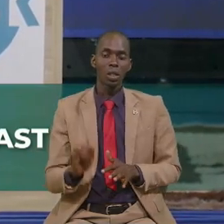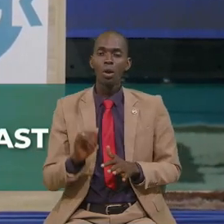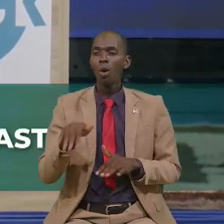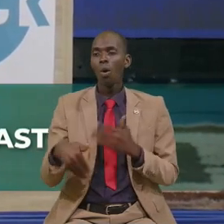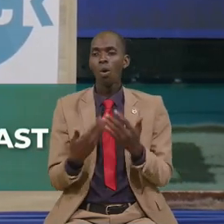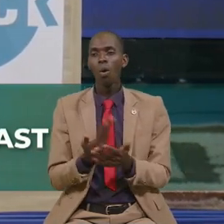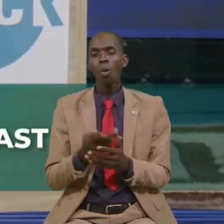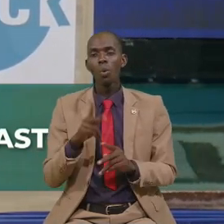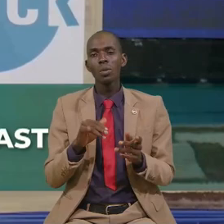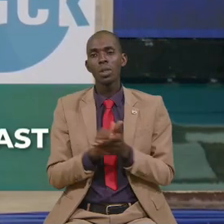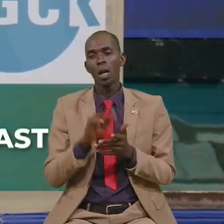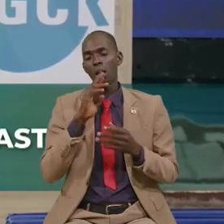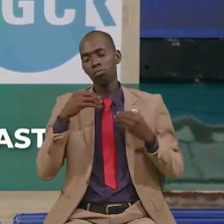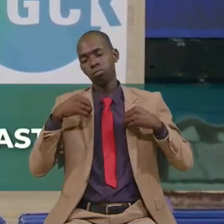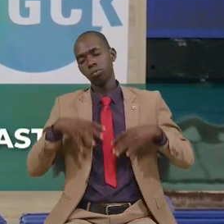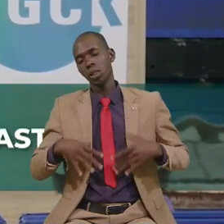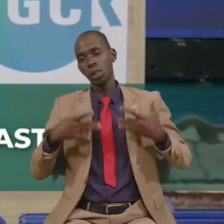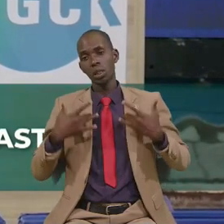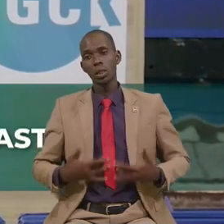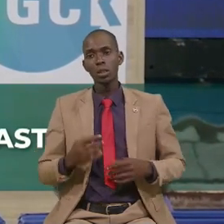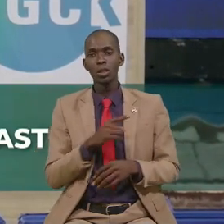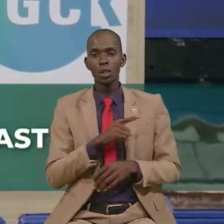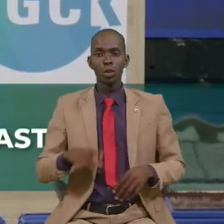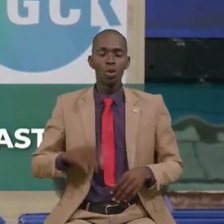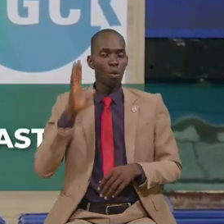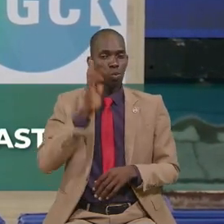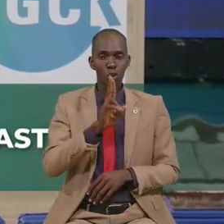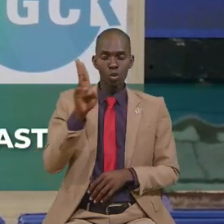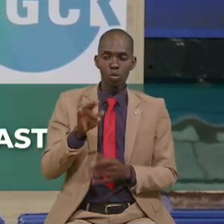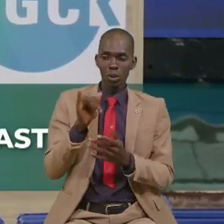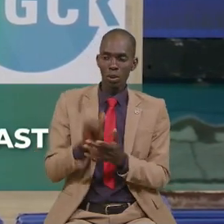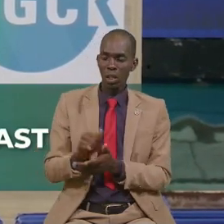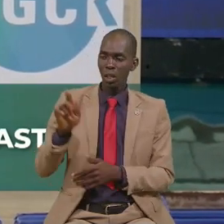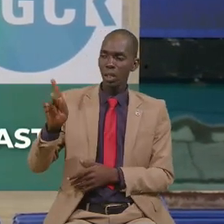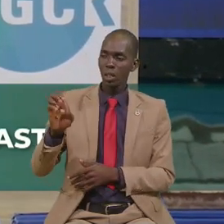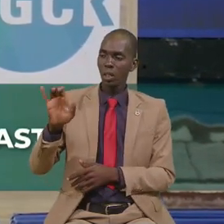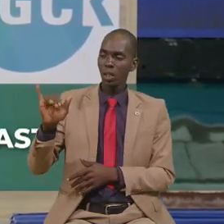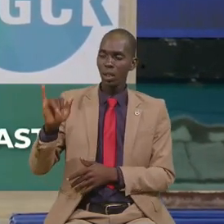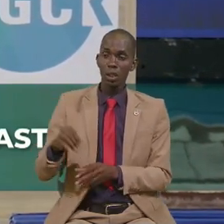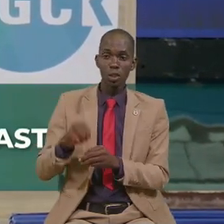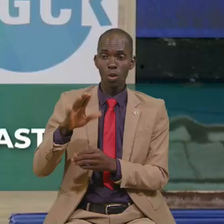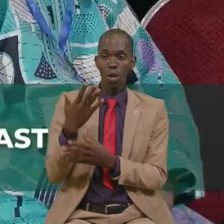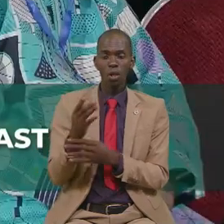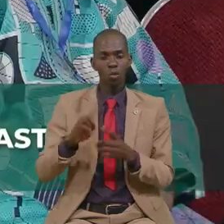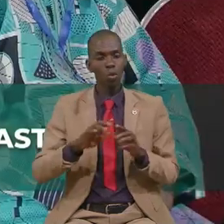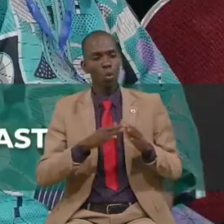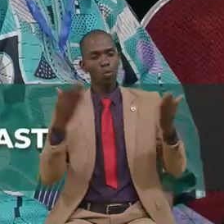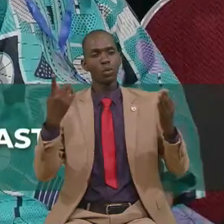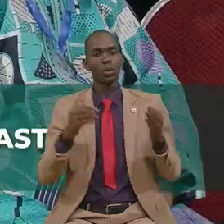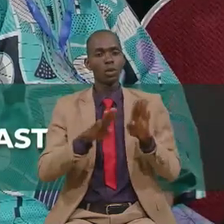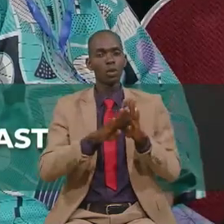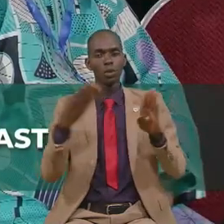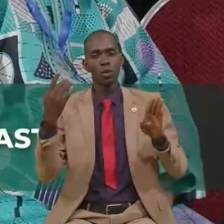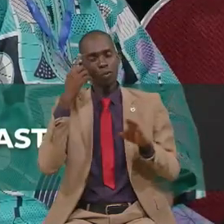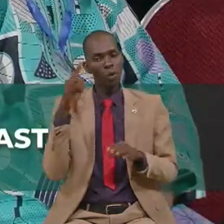and downtrodden, the Lord will use that key in your hand. You open doors for them. They will come